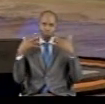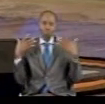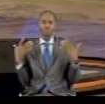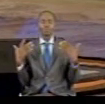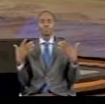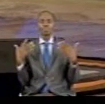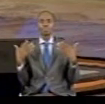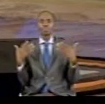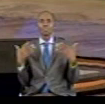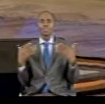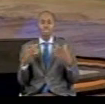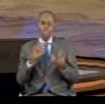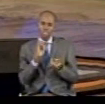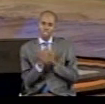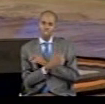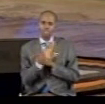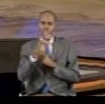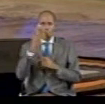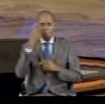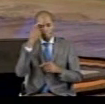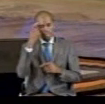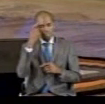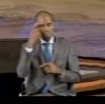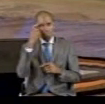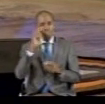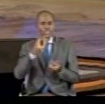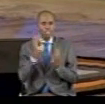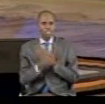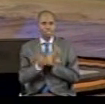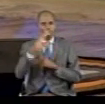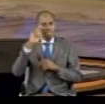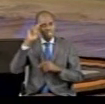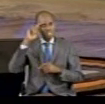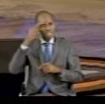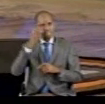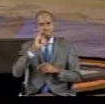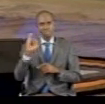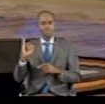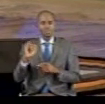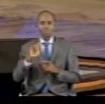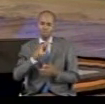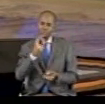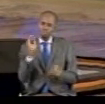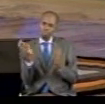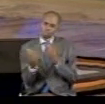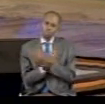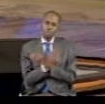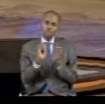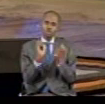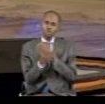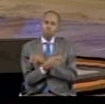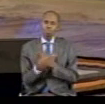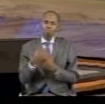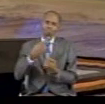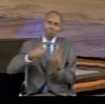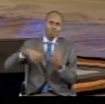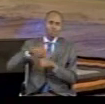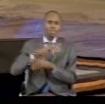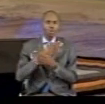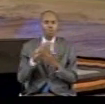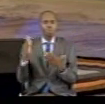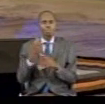mind, change your thinking, turn away from that supposition. Be of good cheer. It